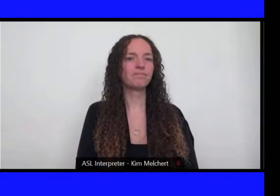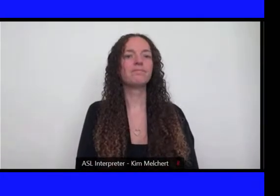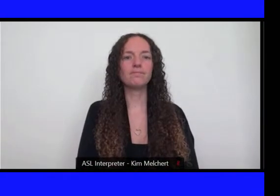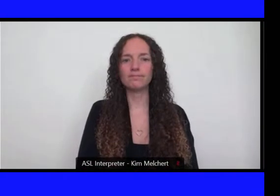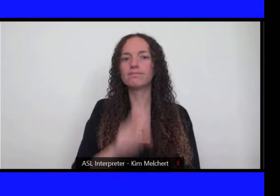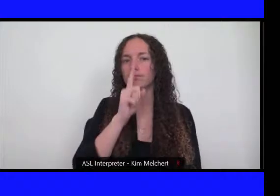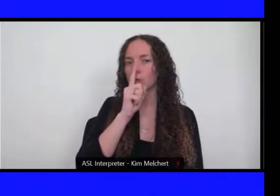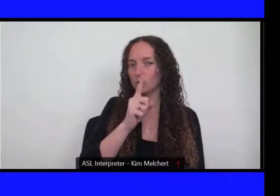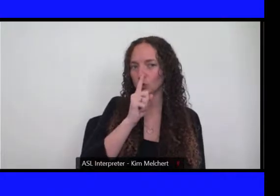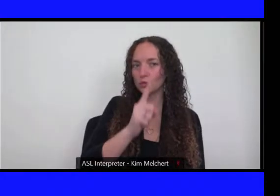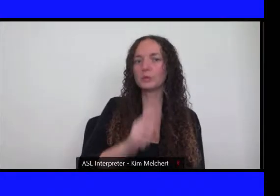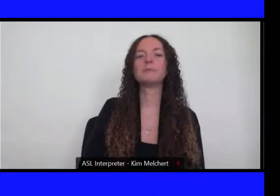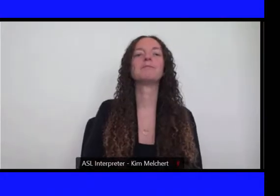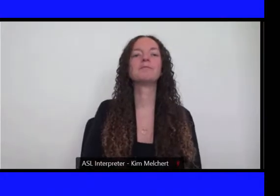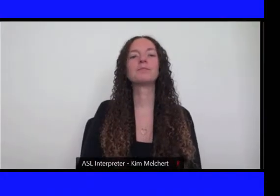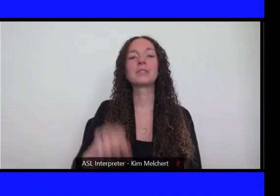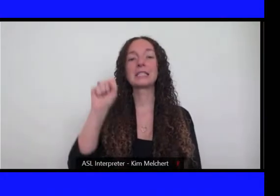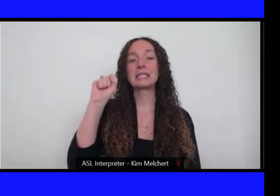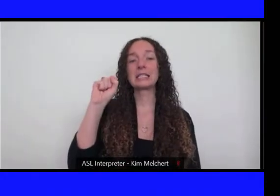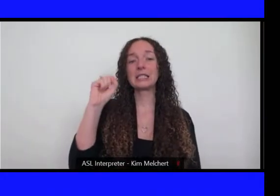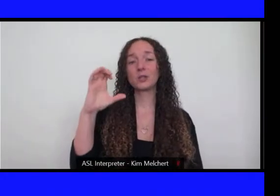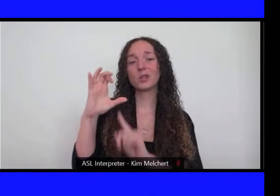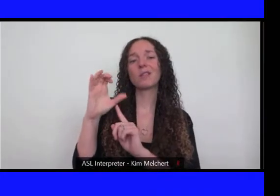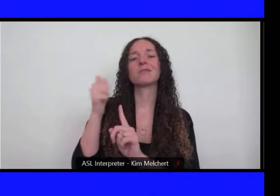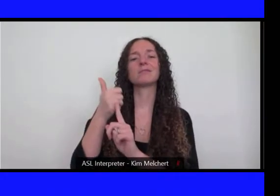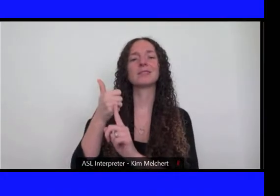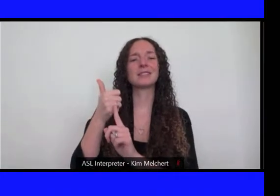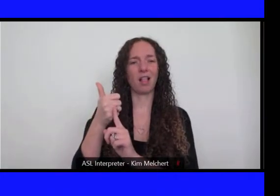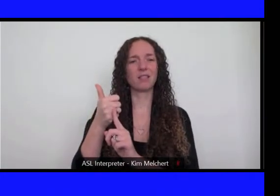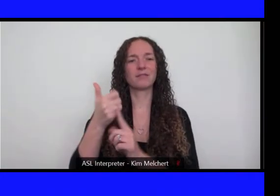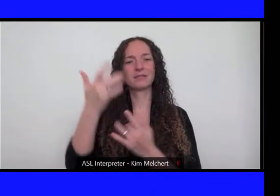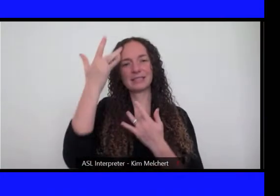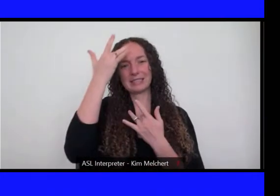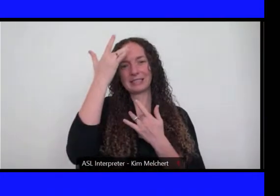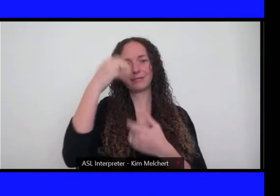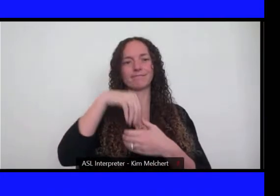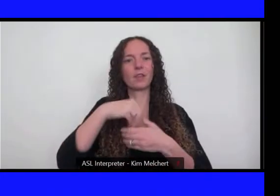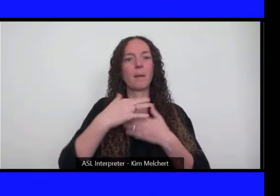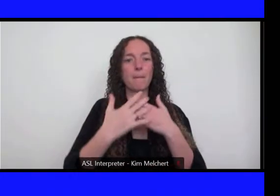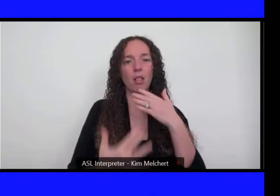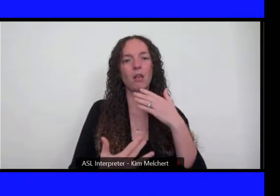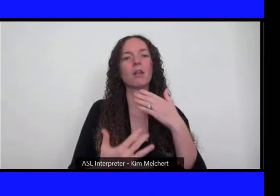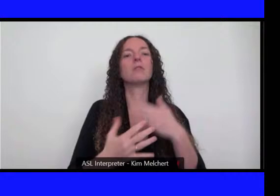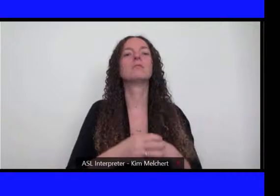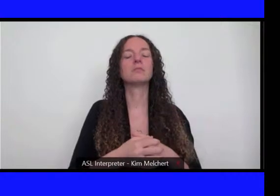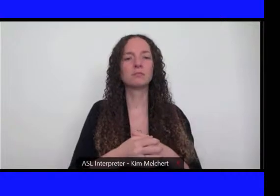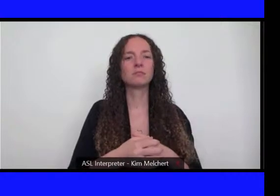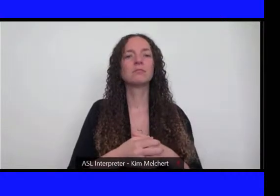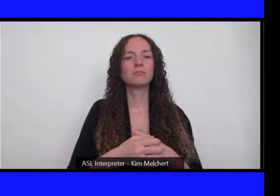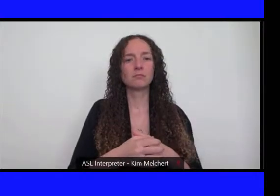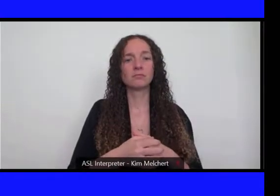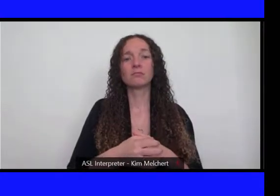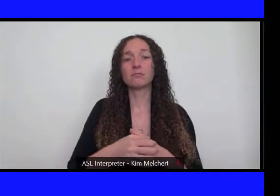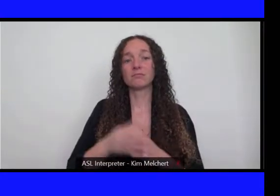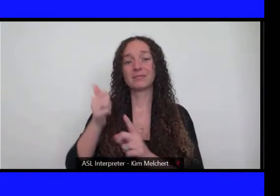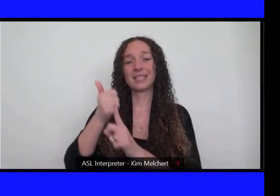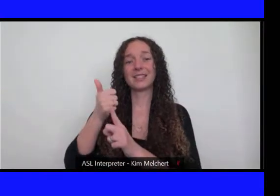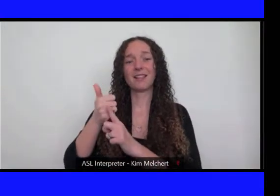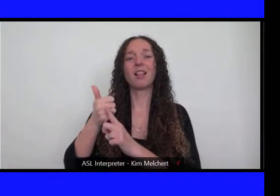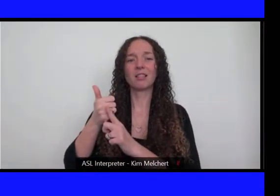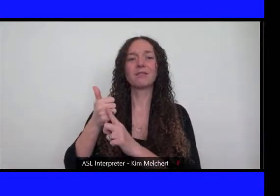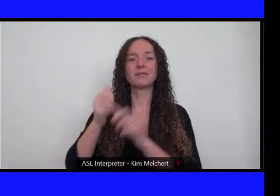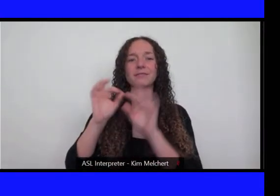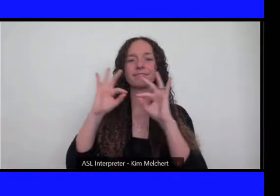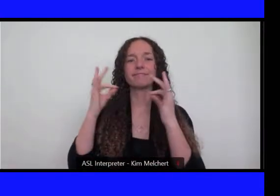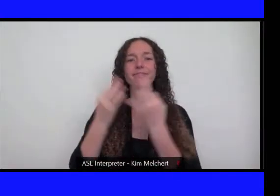illnesses. So essentially, you'll get occlusion in some vessels, and some of the symptoms can be